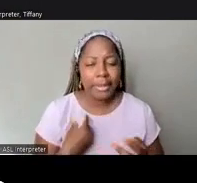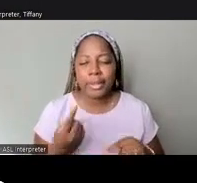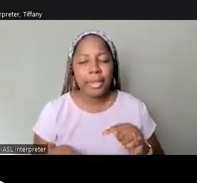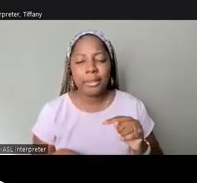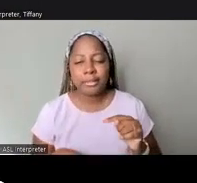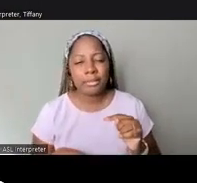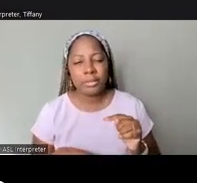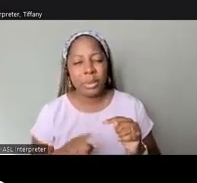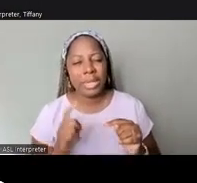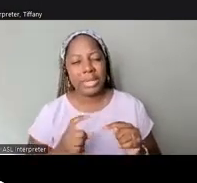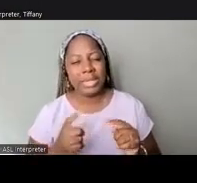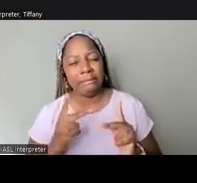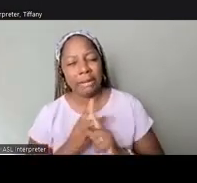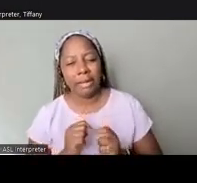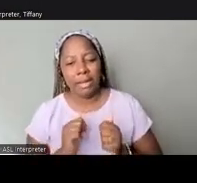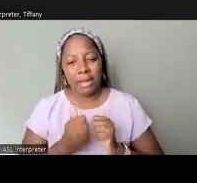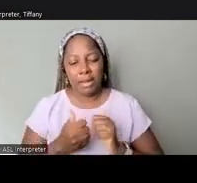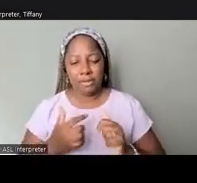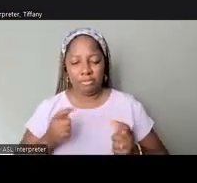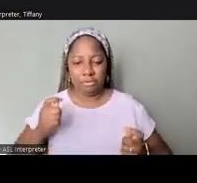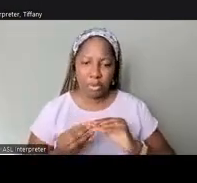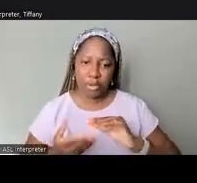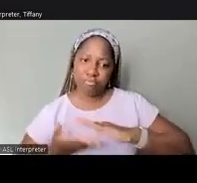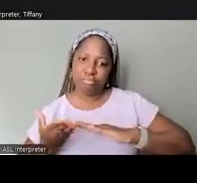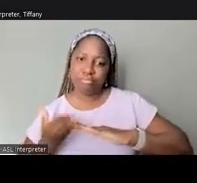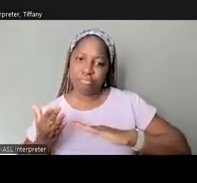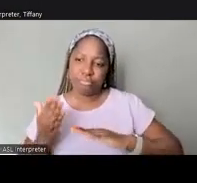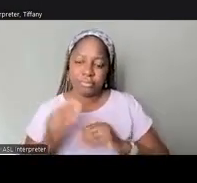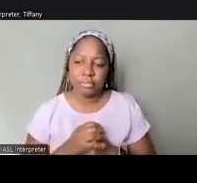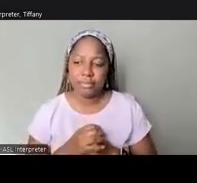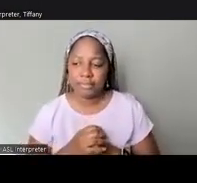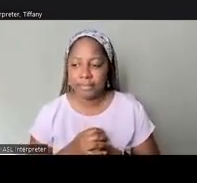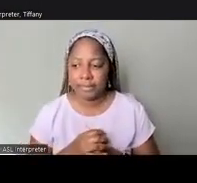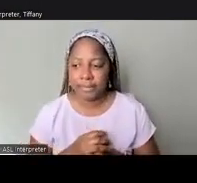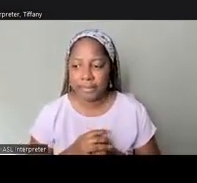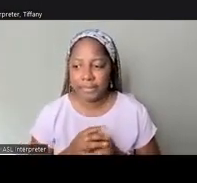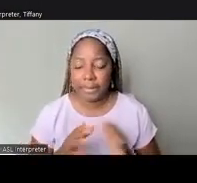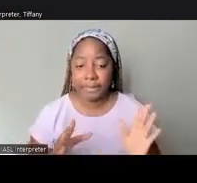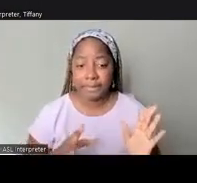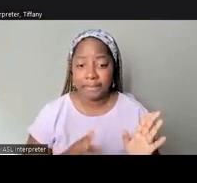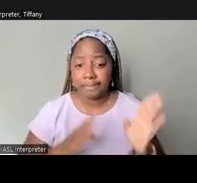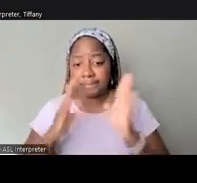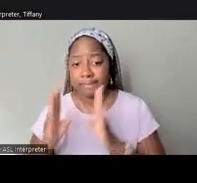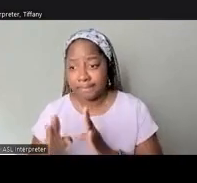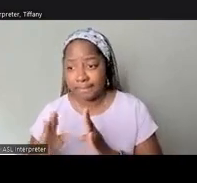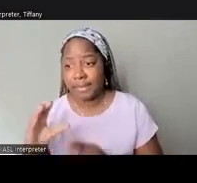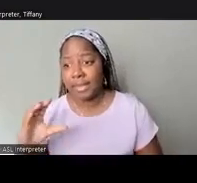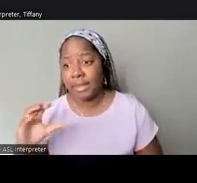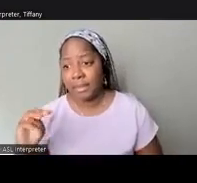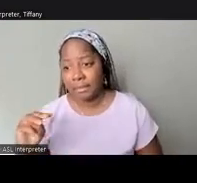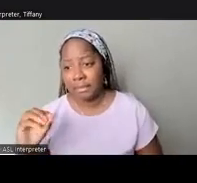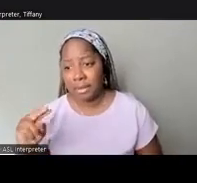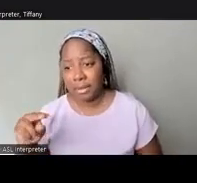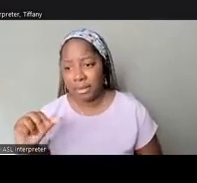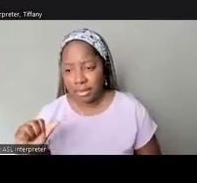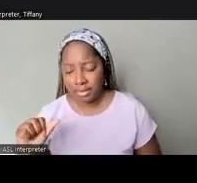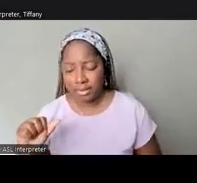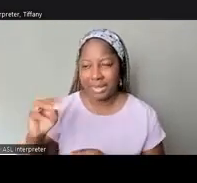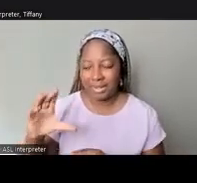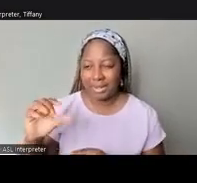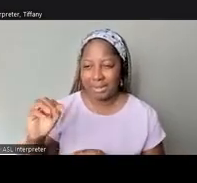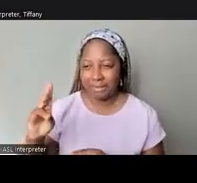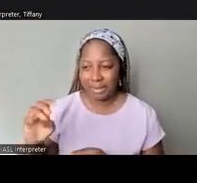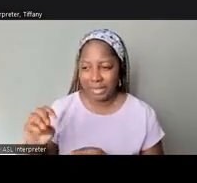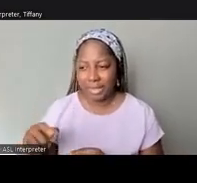I shared the definitions in the chat box, and one of the things that you mentioned that really resonated with me too, Camille,